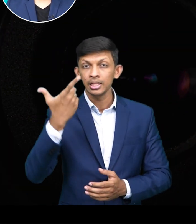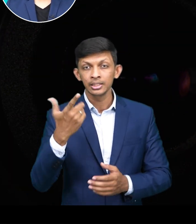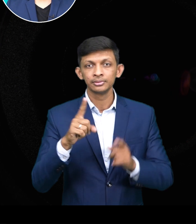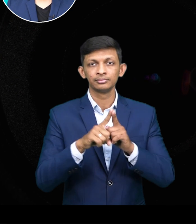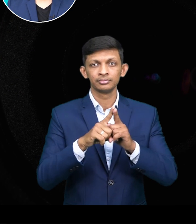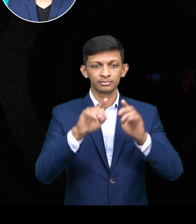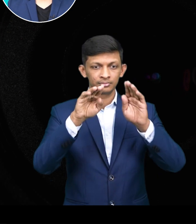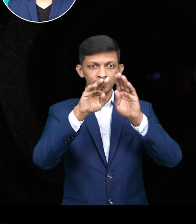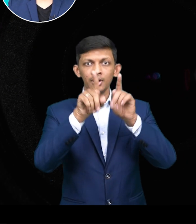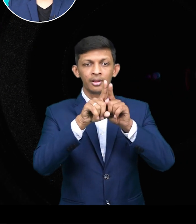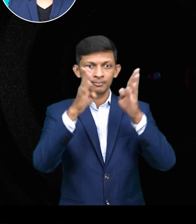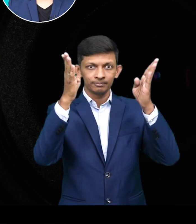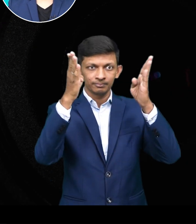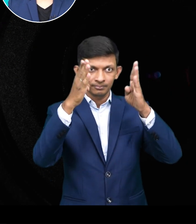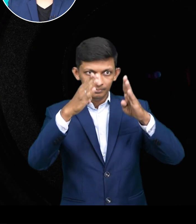concave lens,